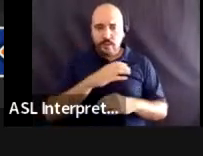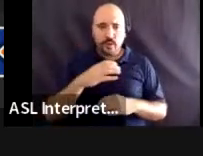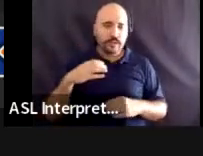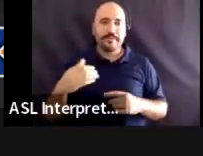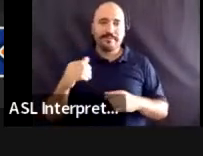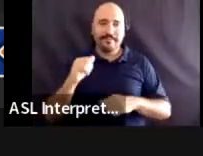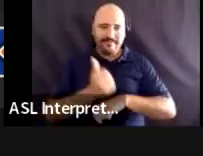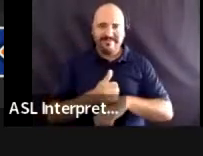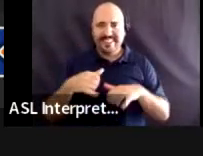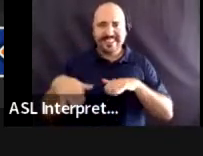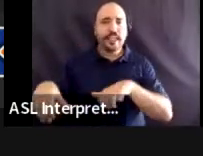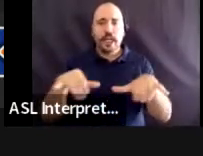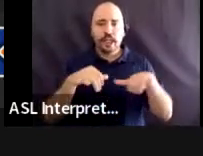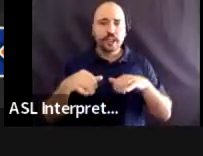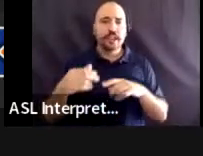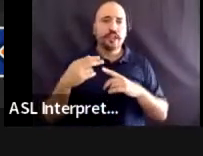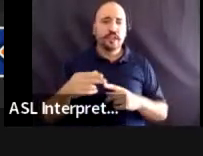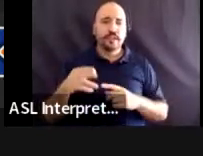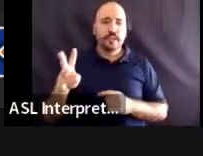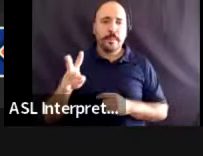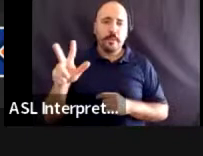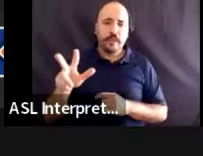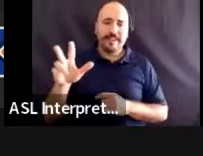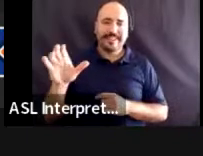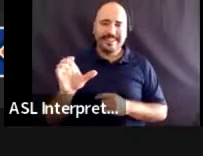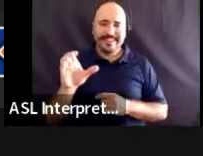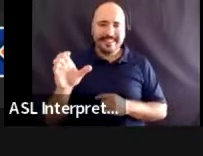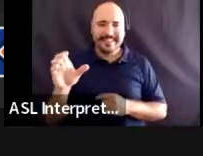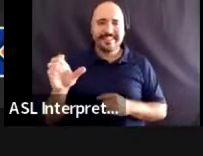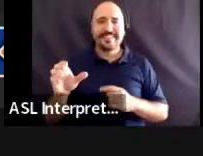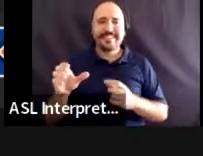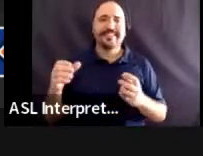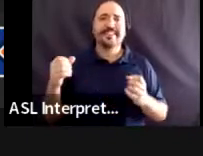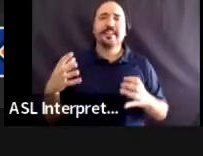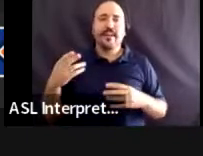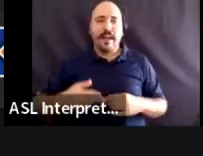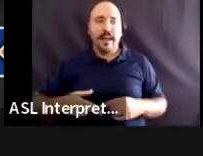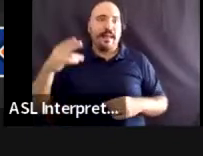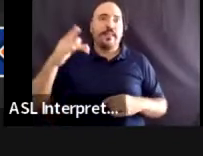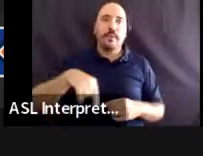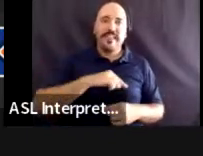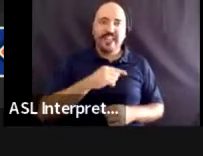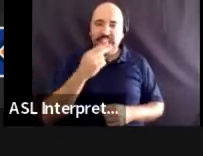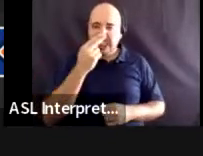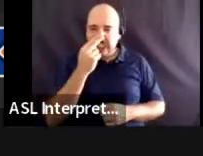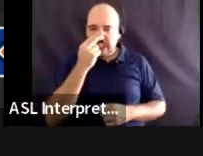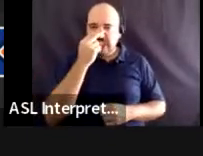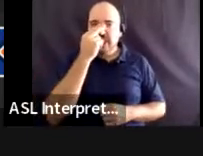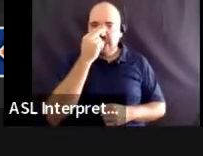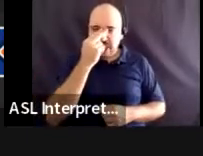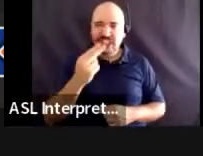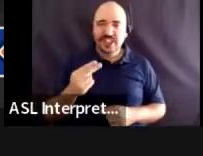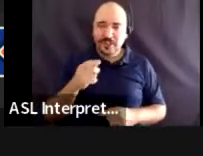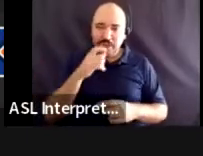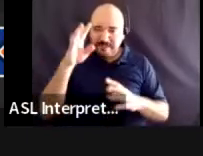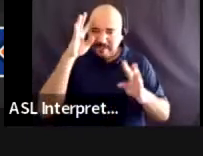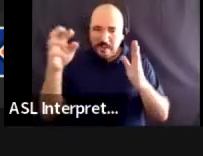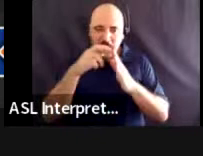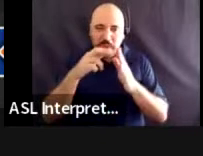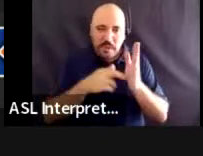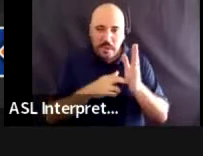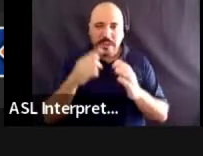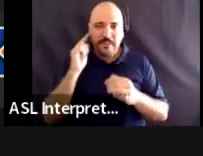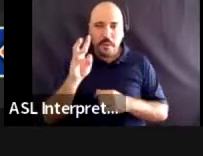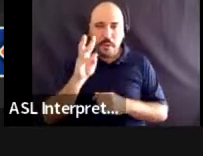I like to describe W3C as a bunch of highly qualified nerds who make up the rules of the internet or for